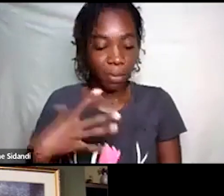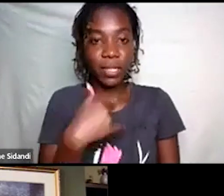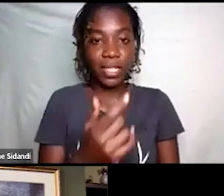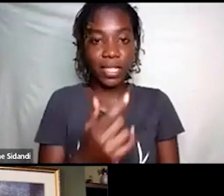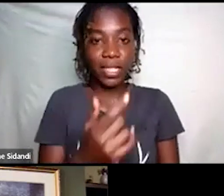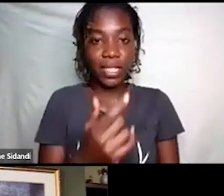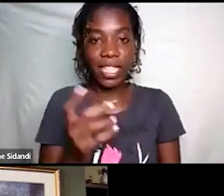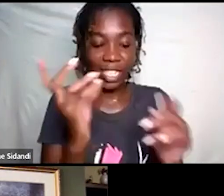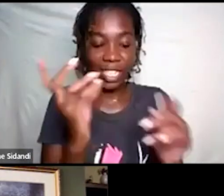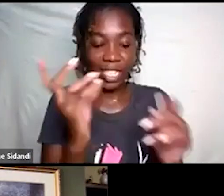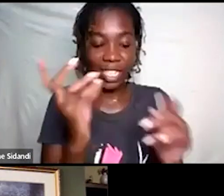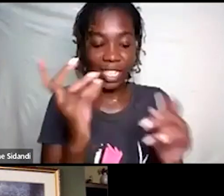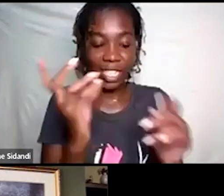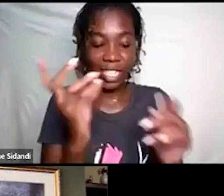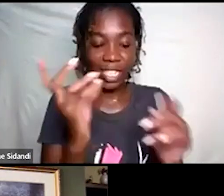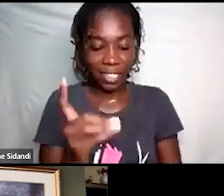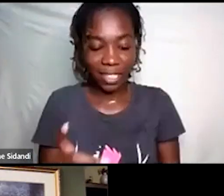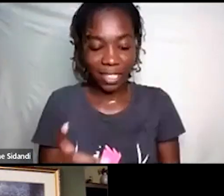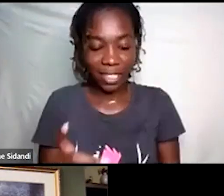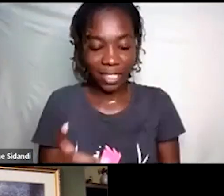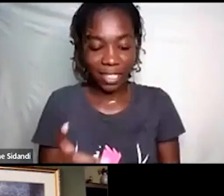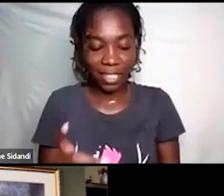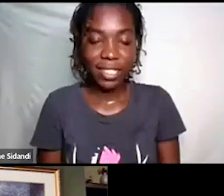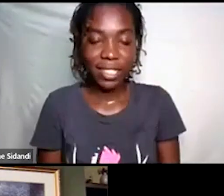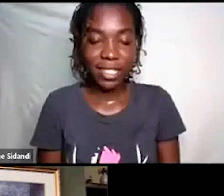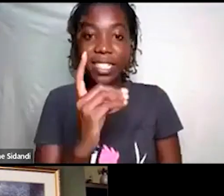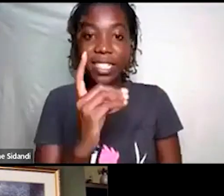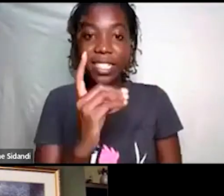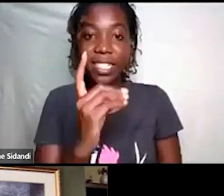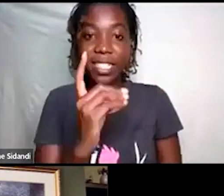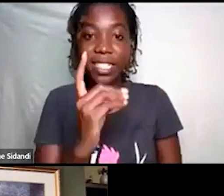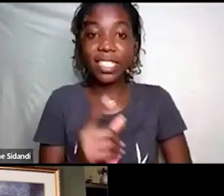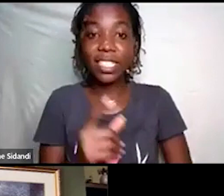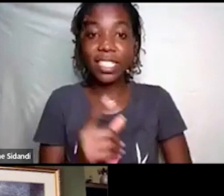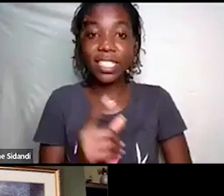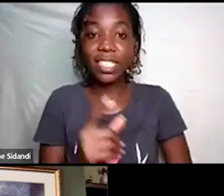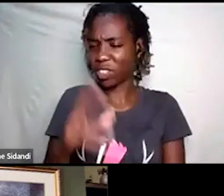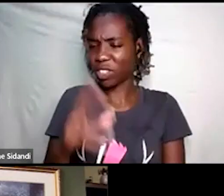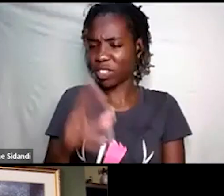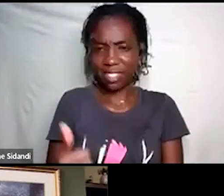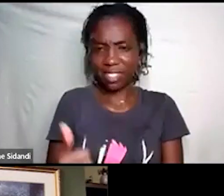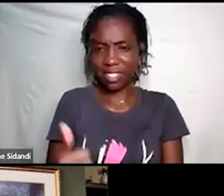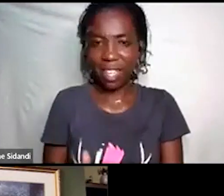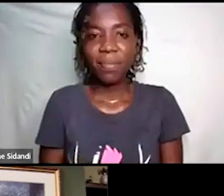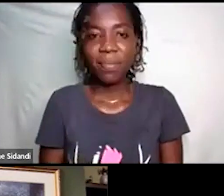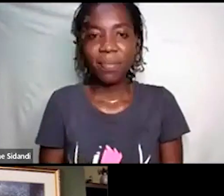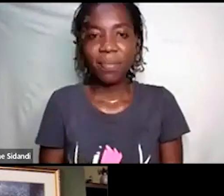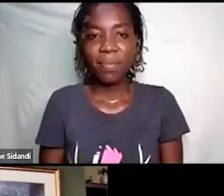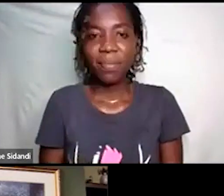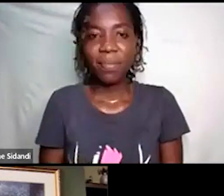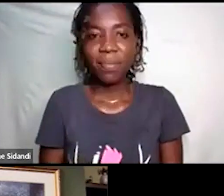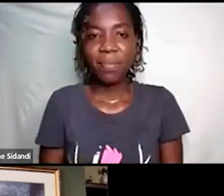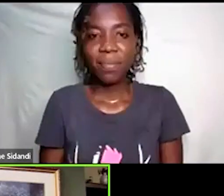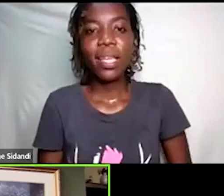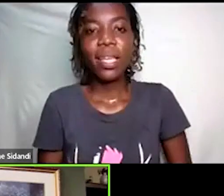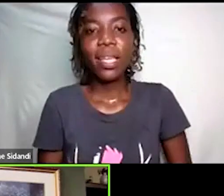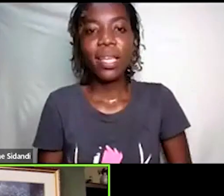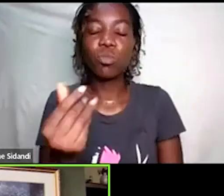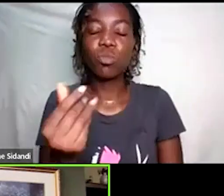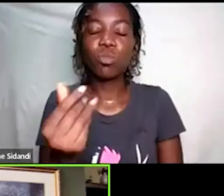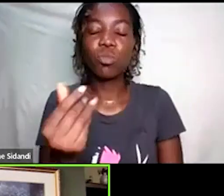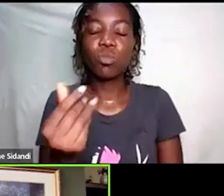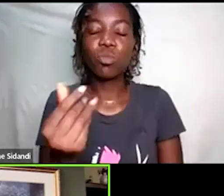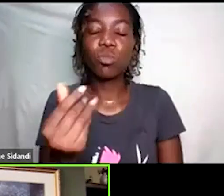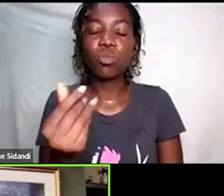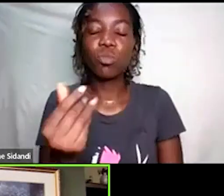grandson Musama. They admitted you have no idea. And Angela is asking how much are the books? Okay, they depend